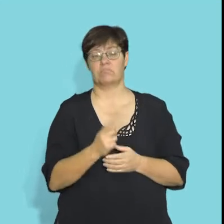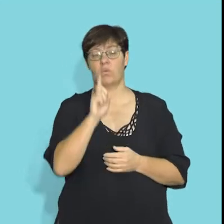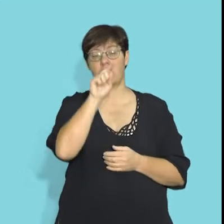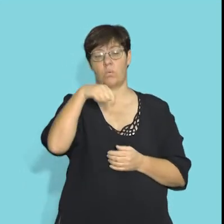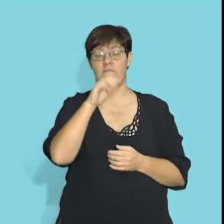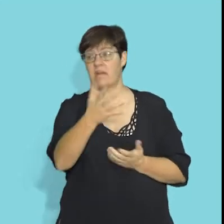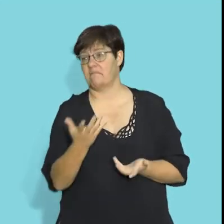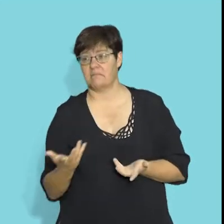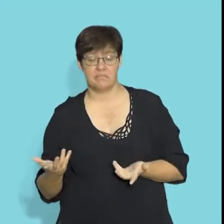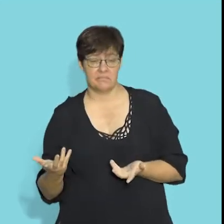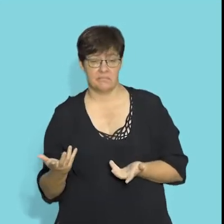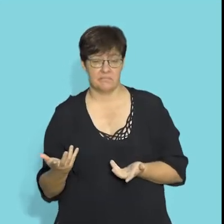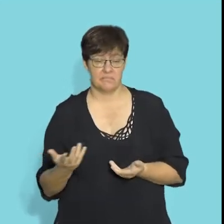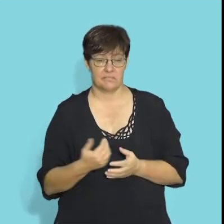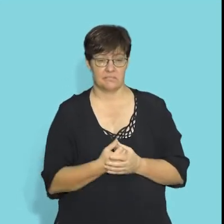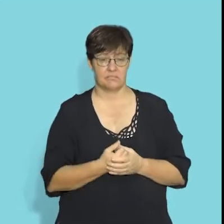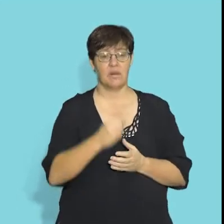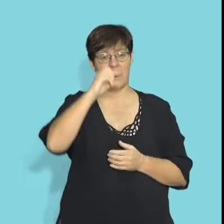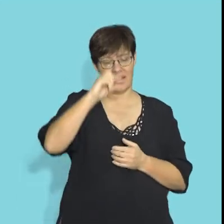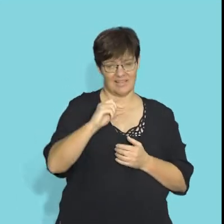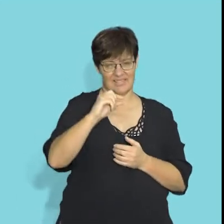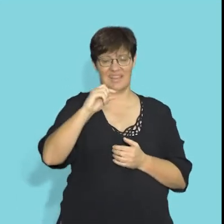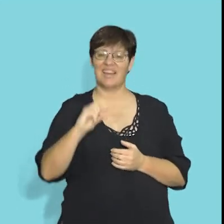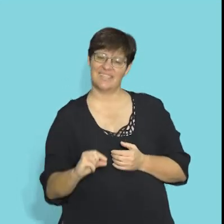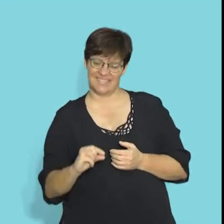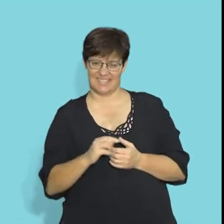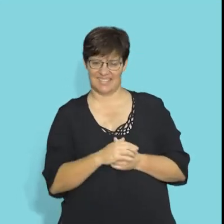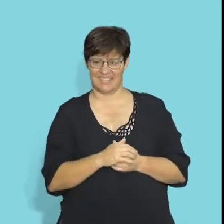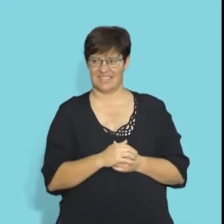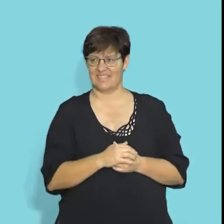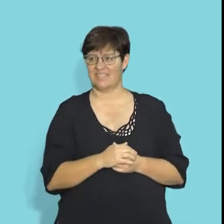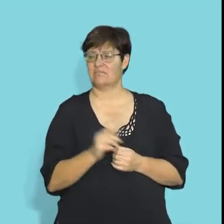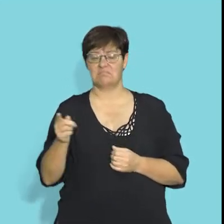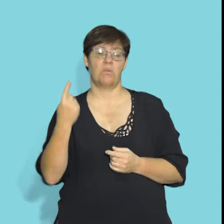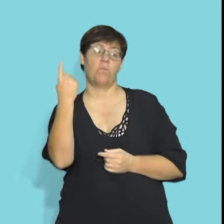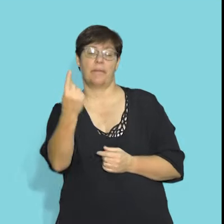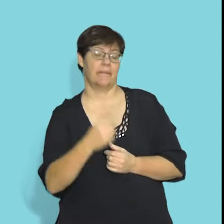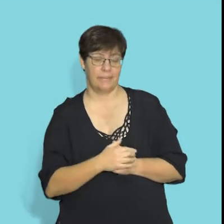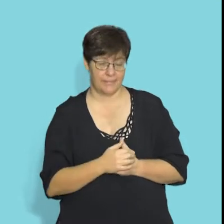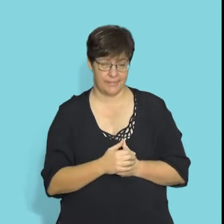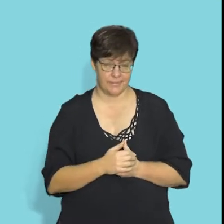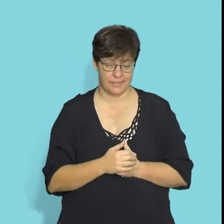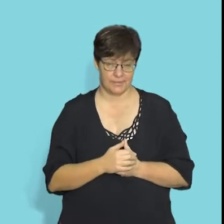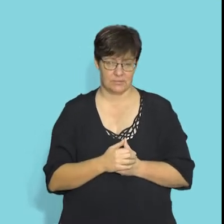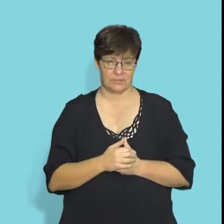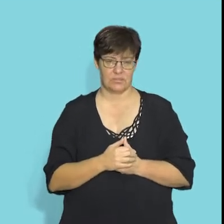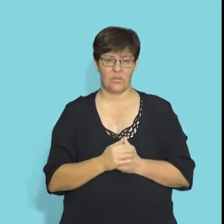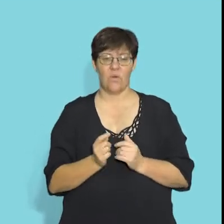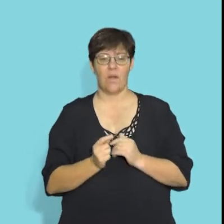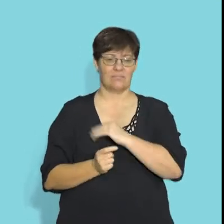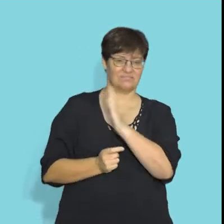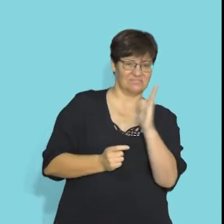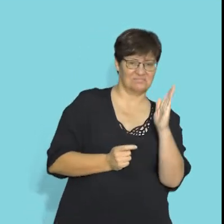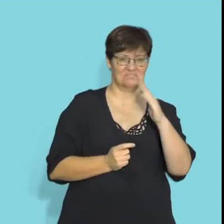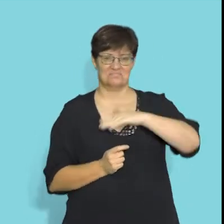steep, it's going to have a gradient that is smaller. So that's going to be 1.5, and this could be a gradient of 1. And